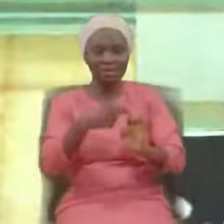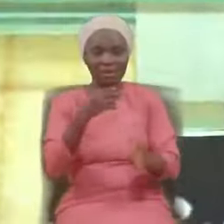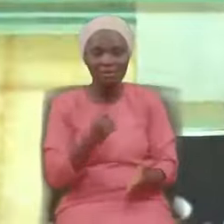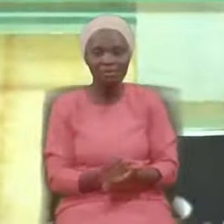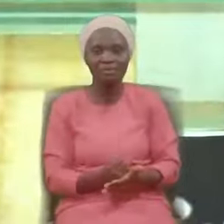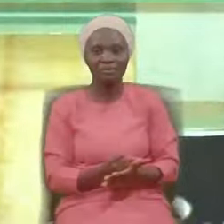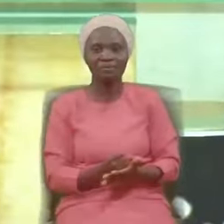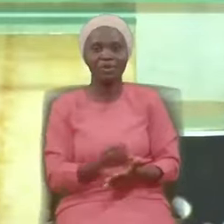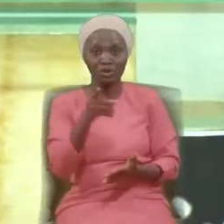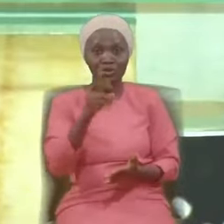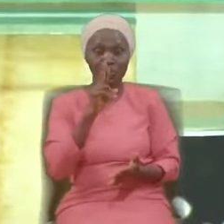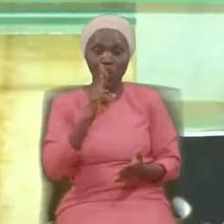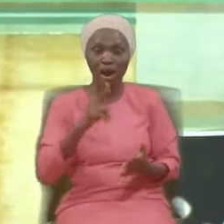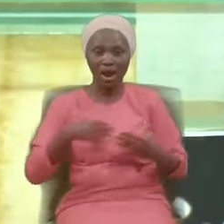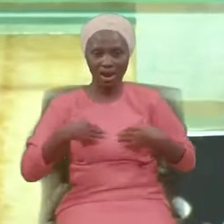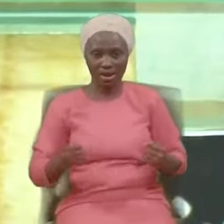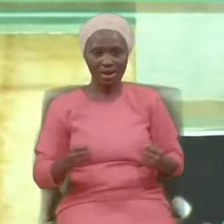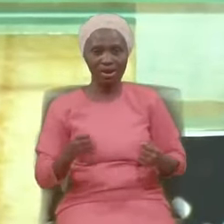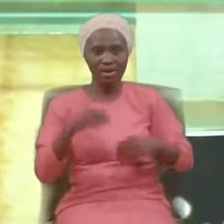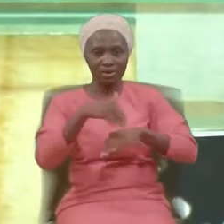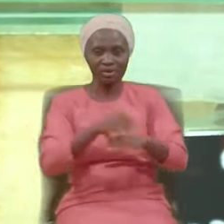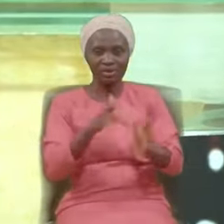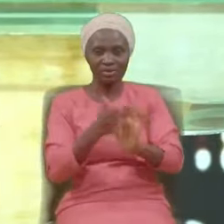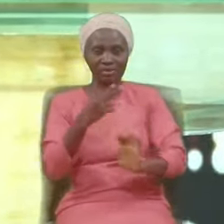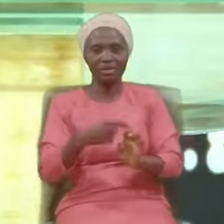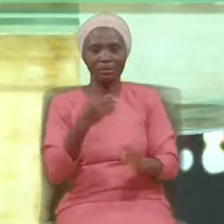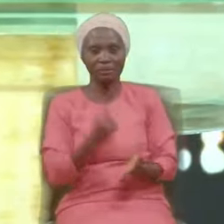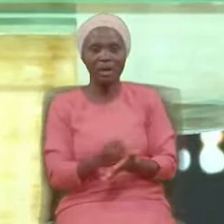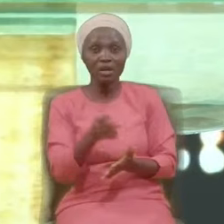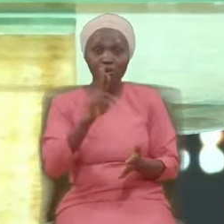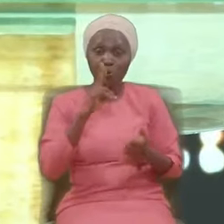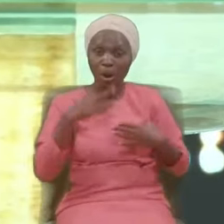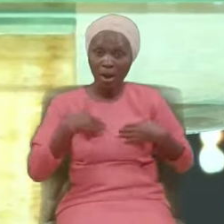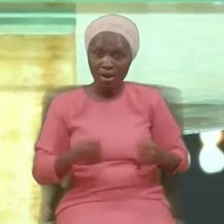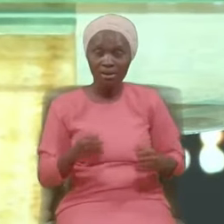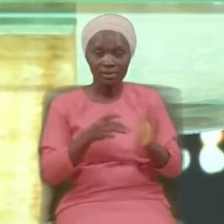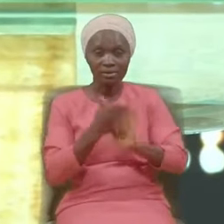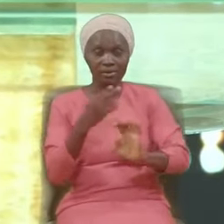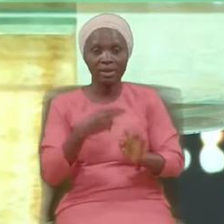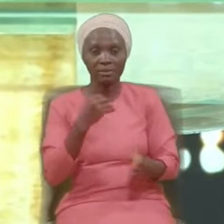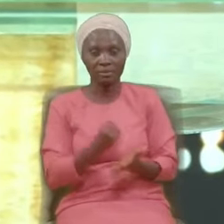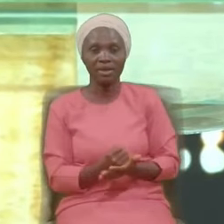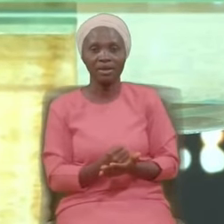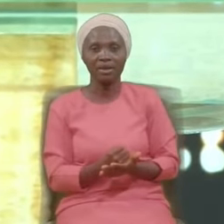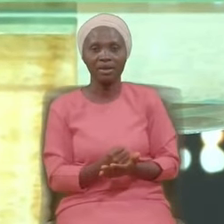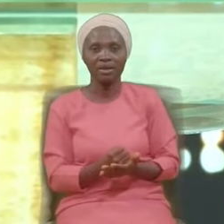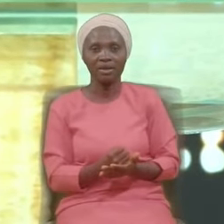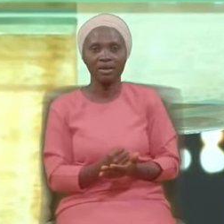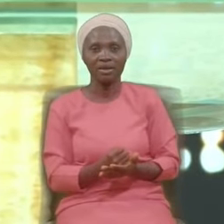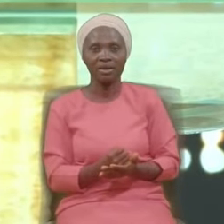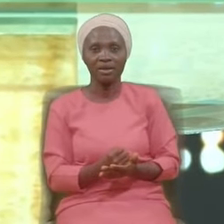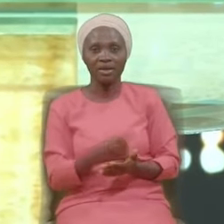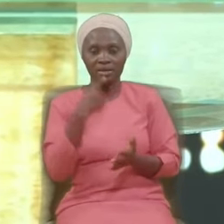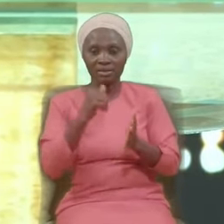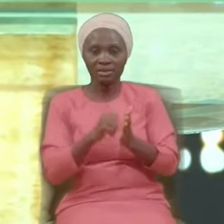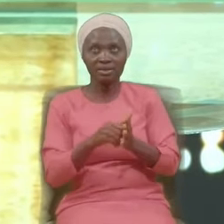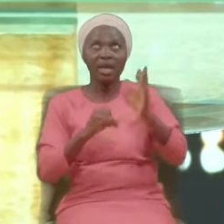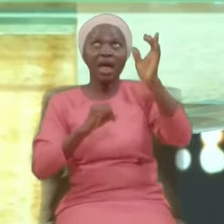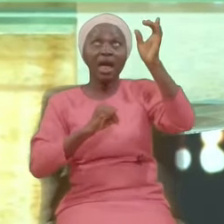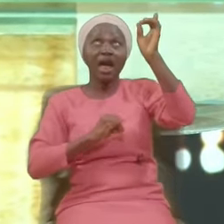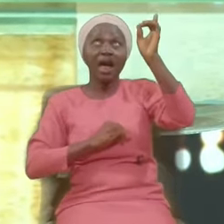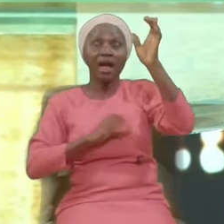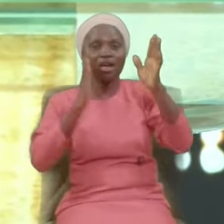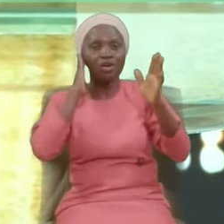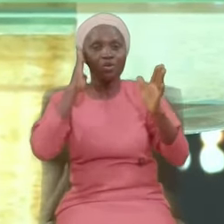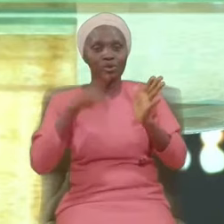cured tonight. You are healed tonight. And then, look at this. And I will reveal unto